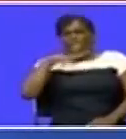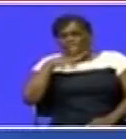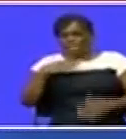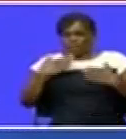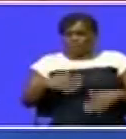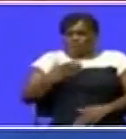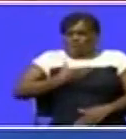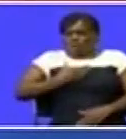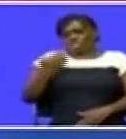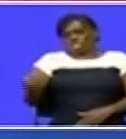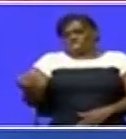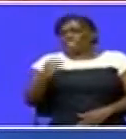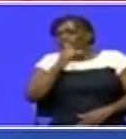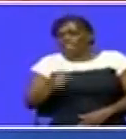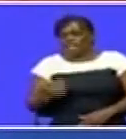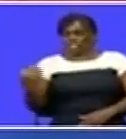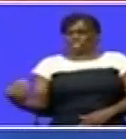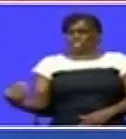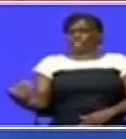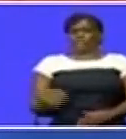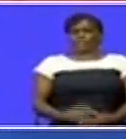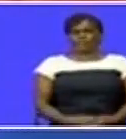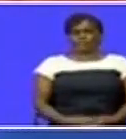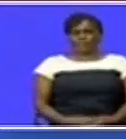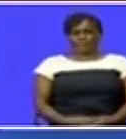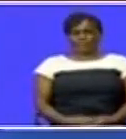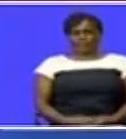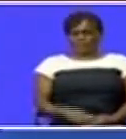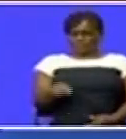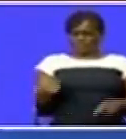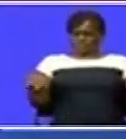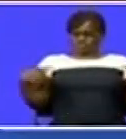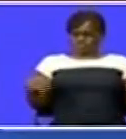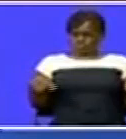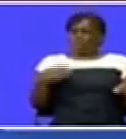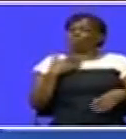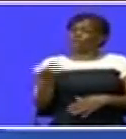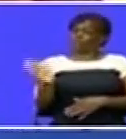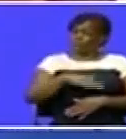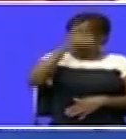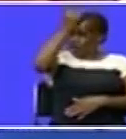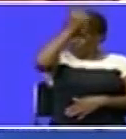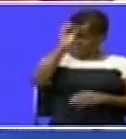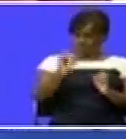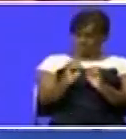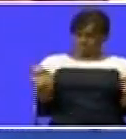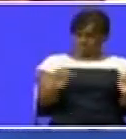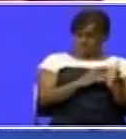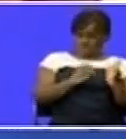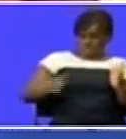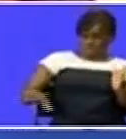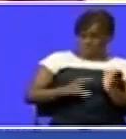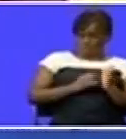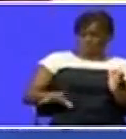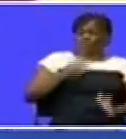him were his own children and grandchildren, he tells me. He's still scared and not ready to go back to the village. Wakiondoa wale